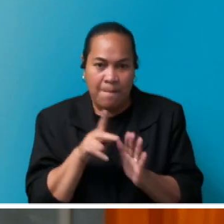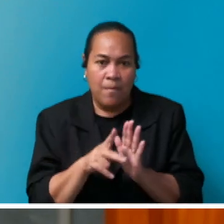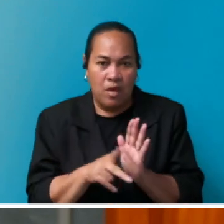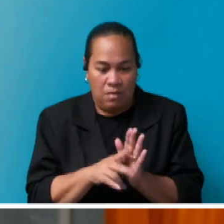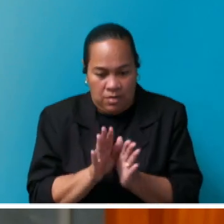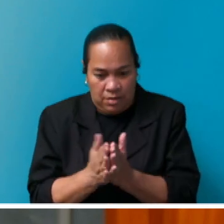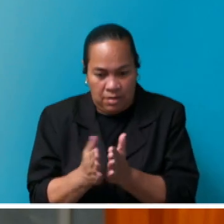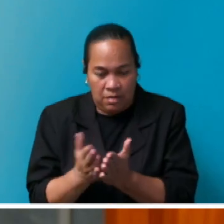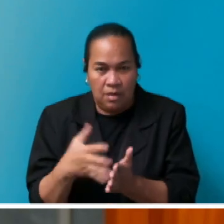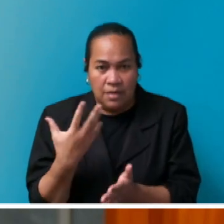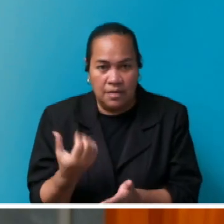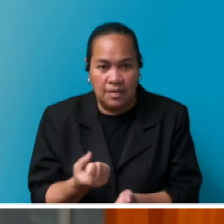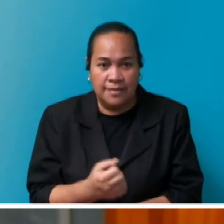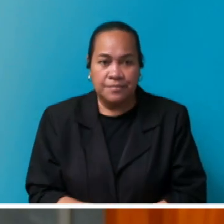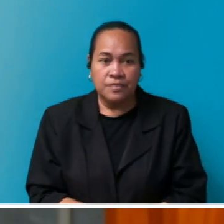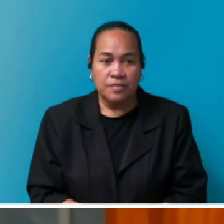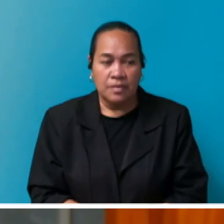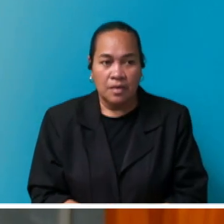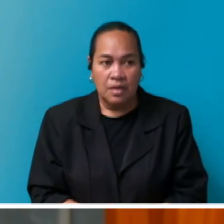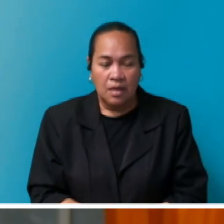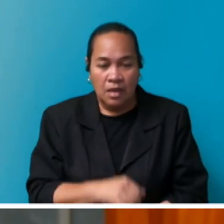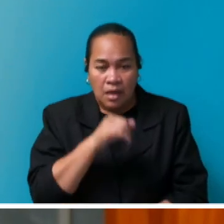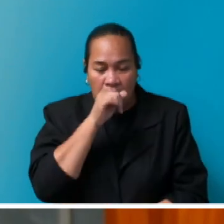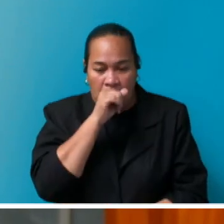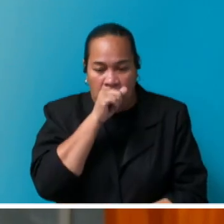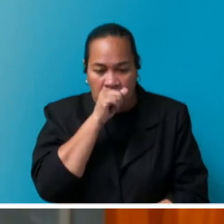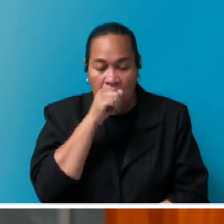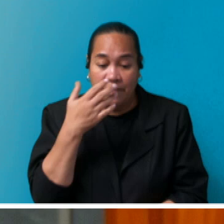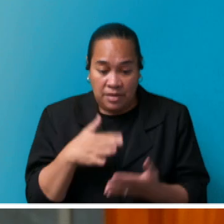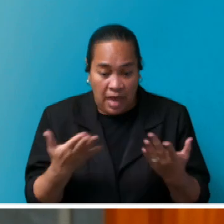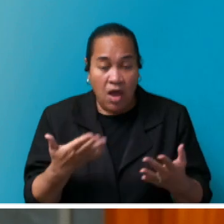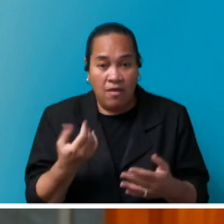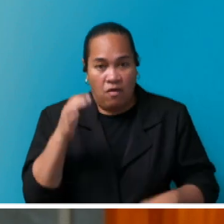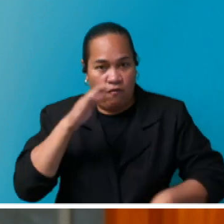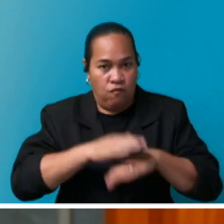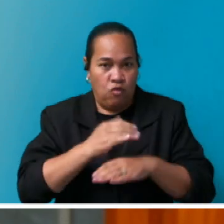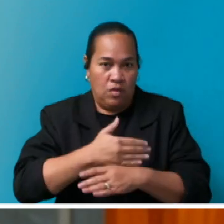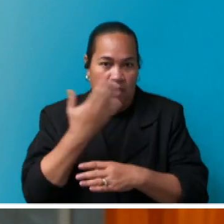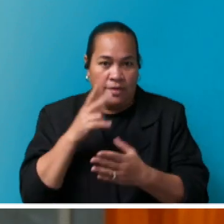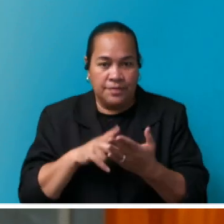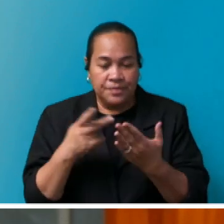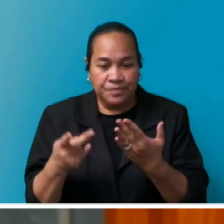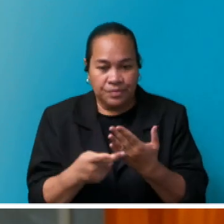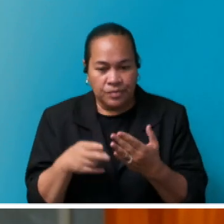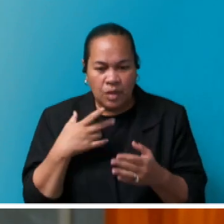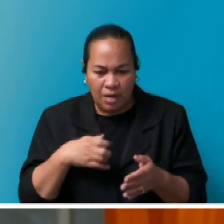the implementation of full-day program for the holistic development of a child.